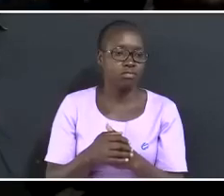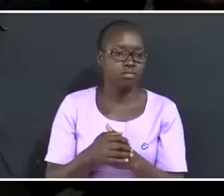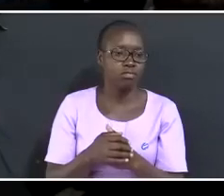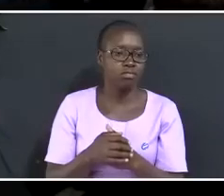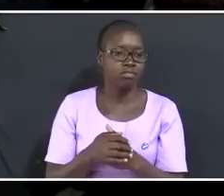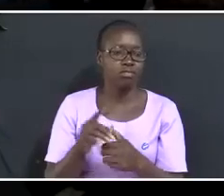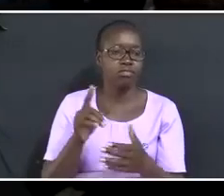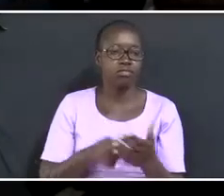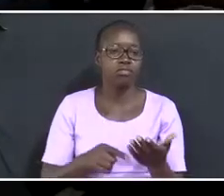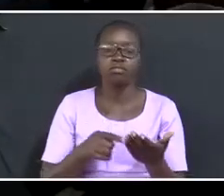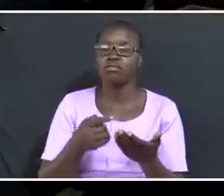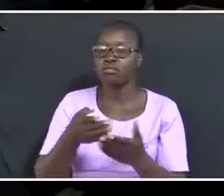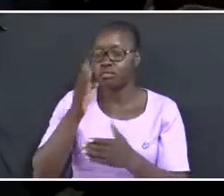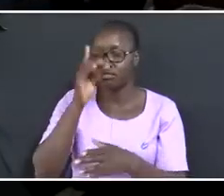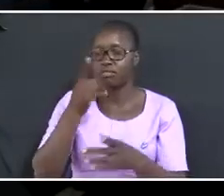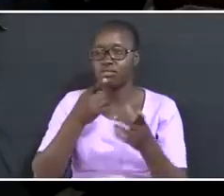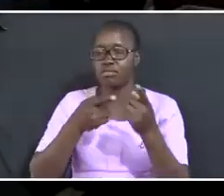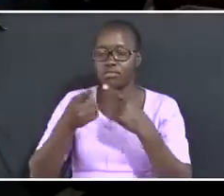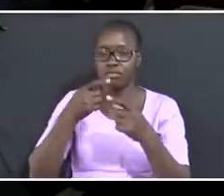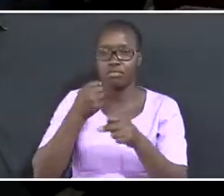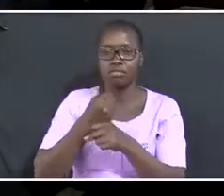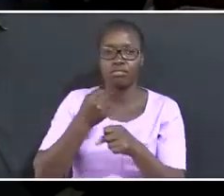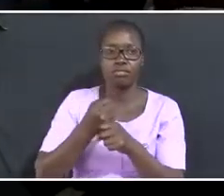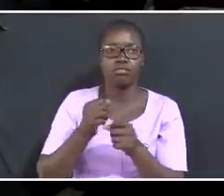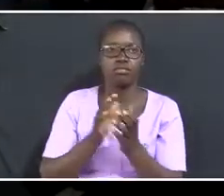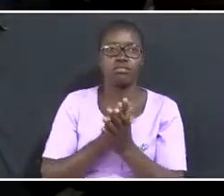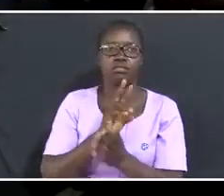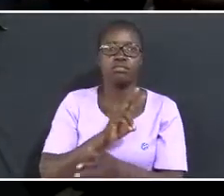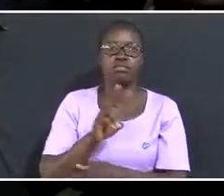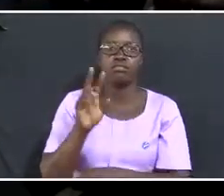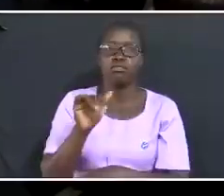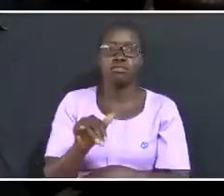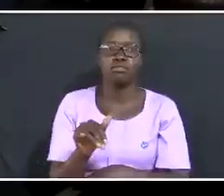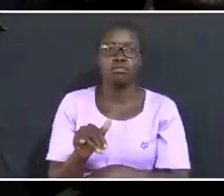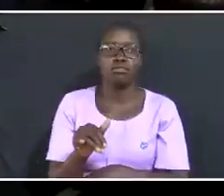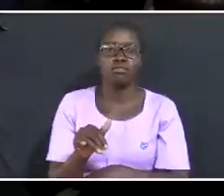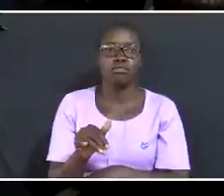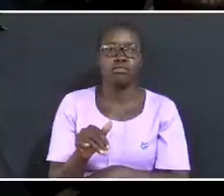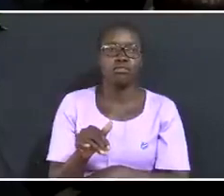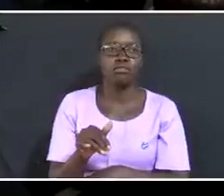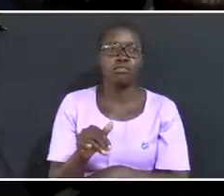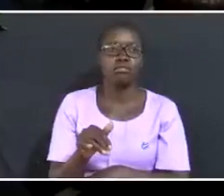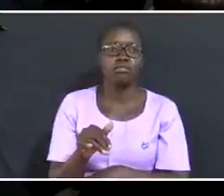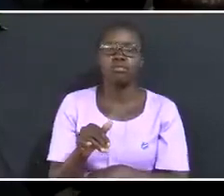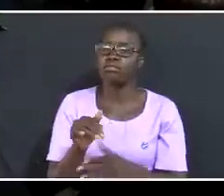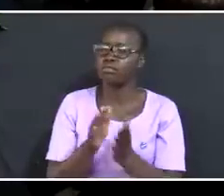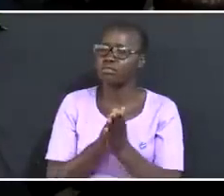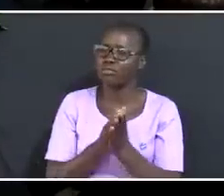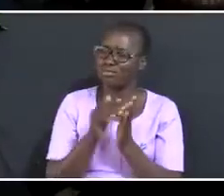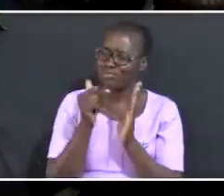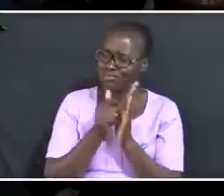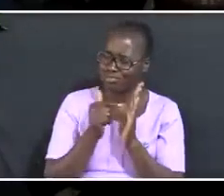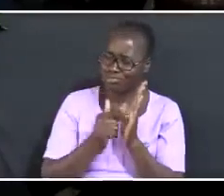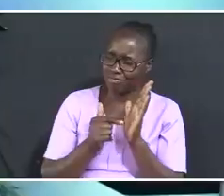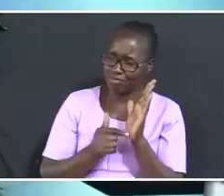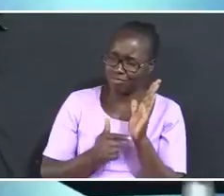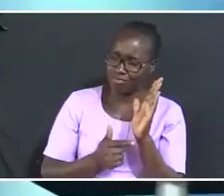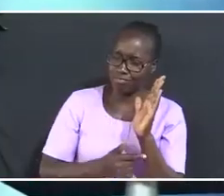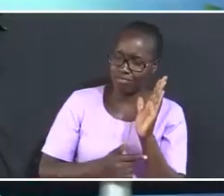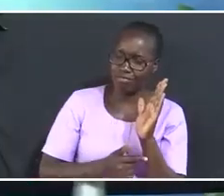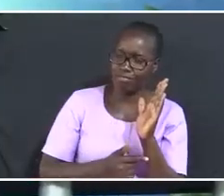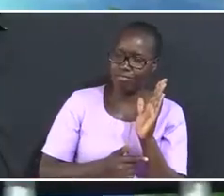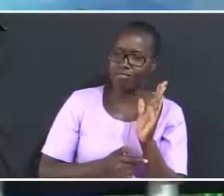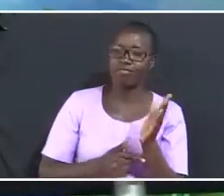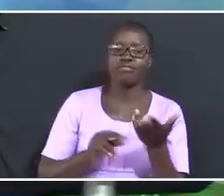was coming to do. And you will see that it is a comprehensive redemption